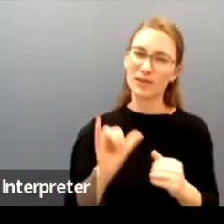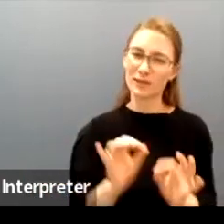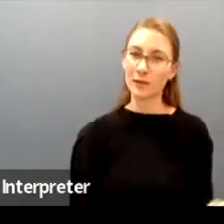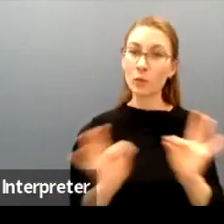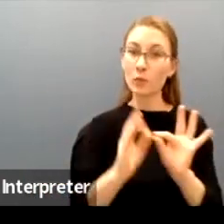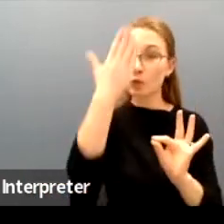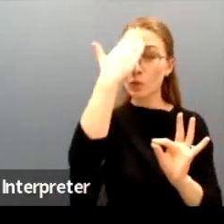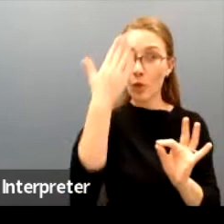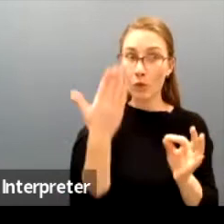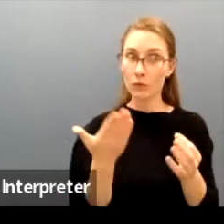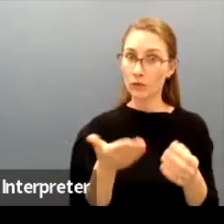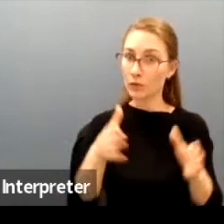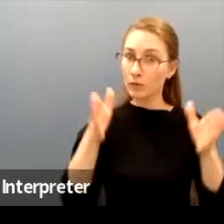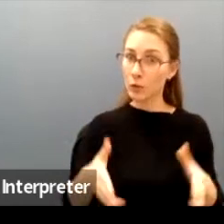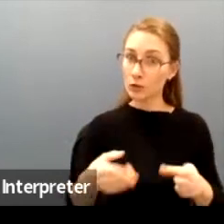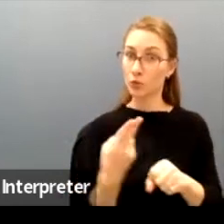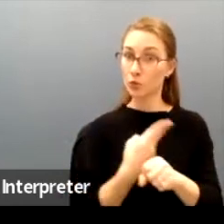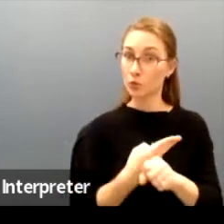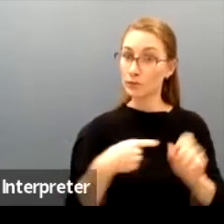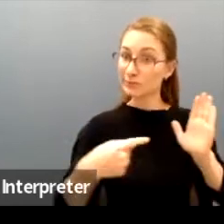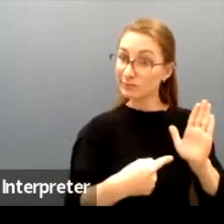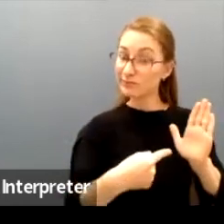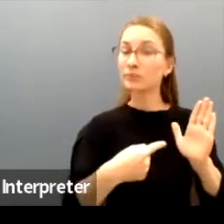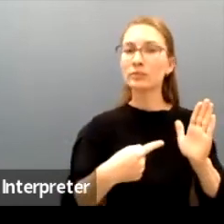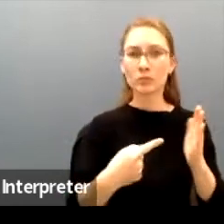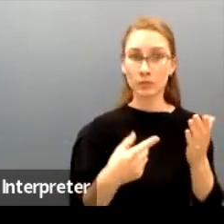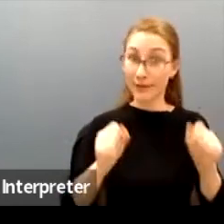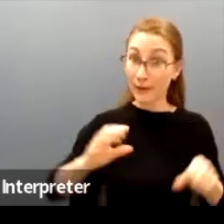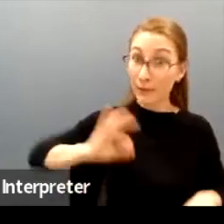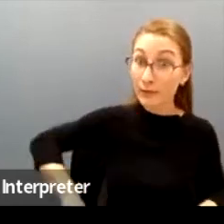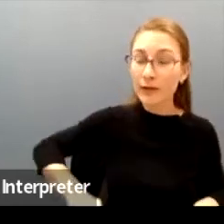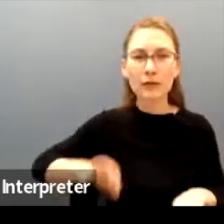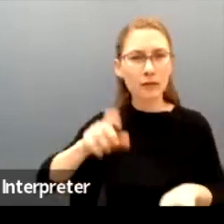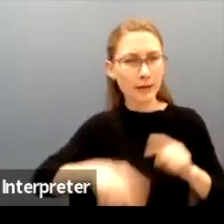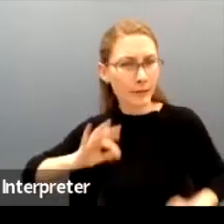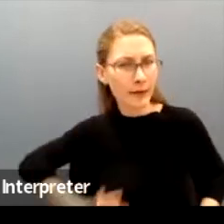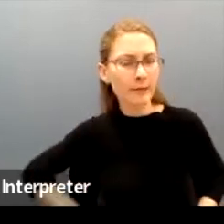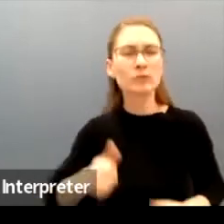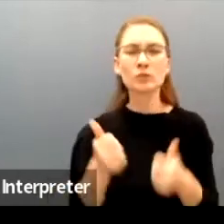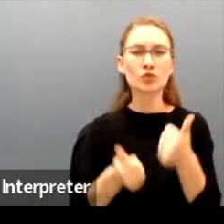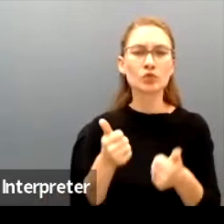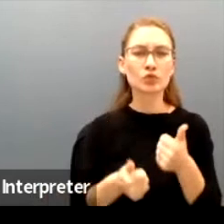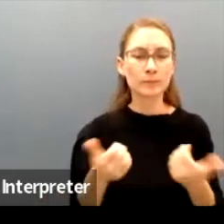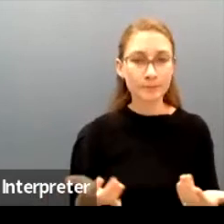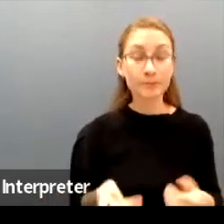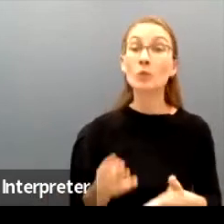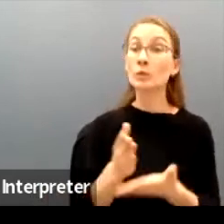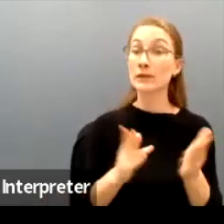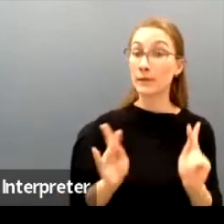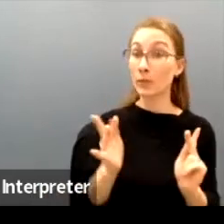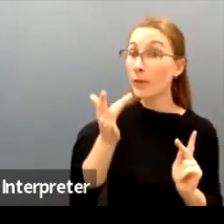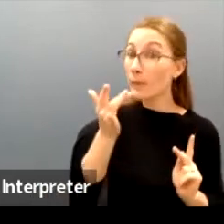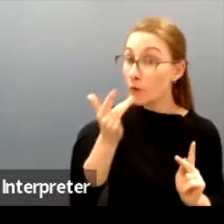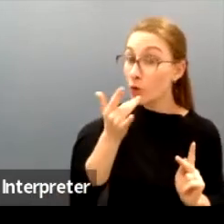user. Some people are capable of using these high-tech, robust devices, but they prefer a low-tech device. So again, it's user